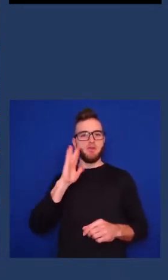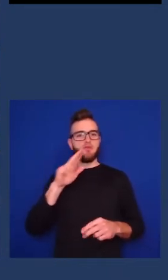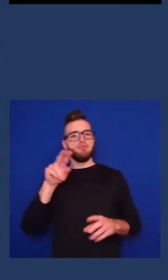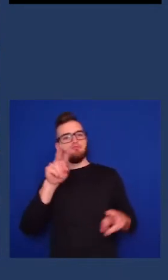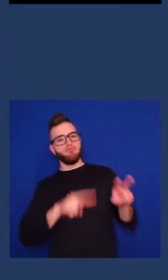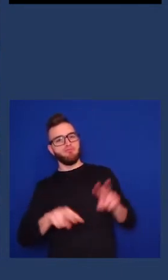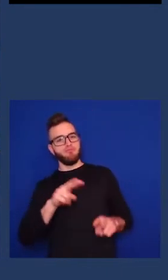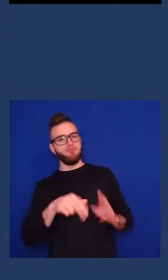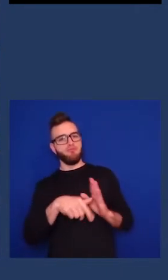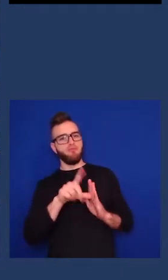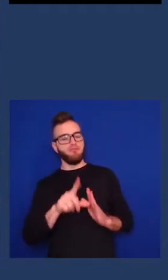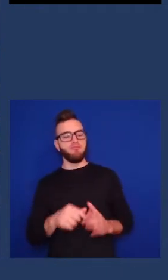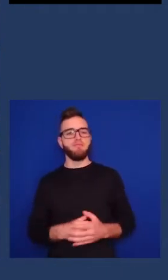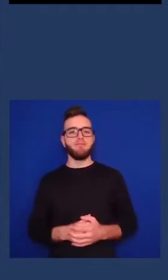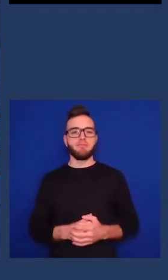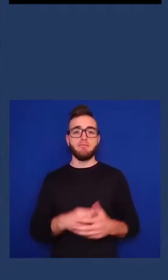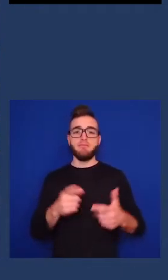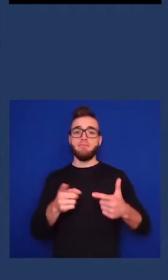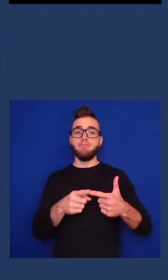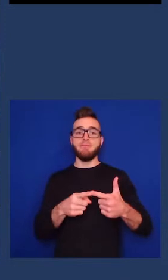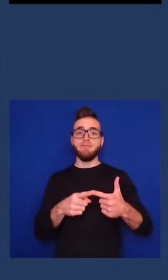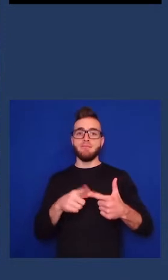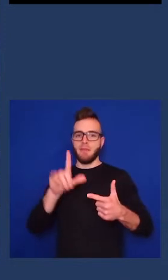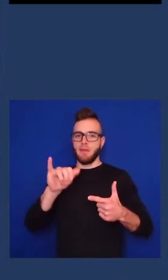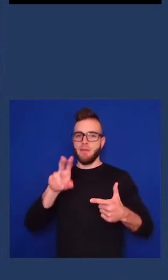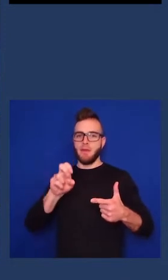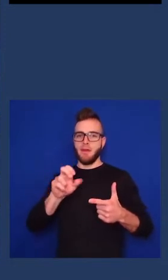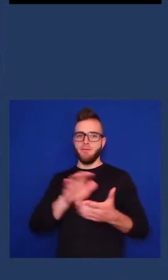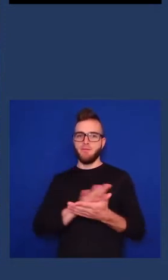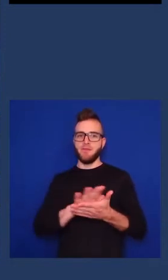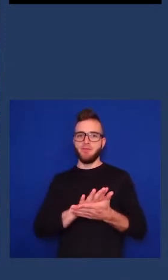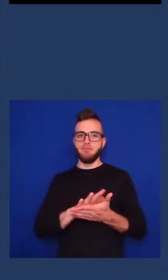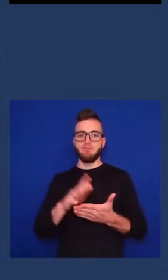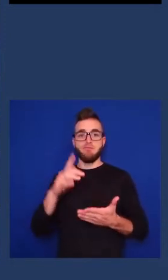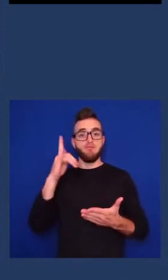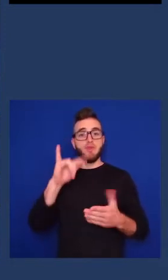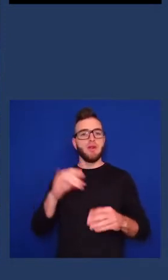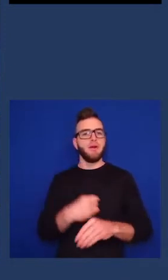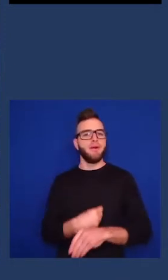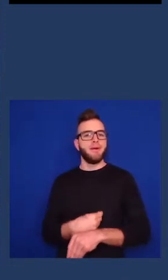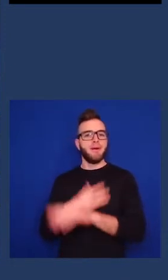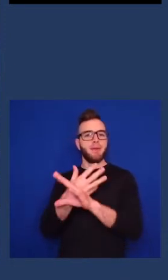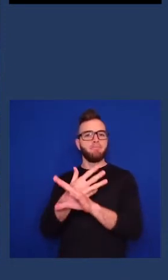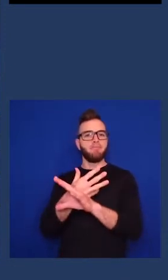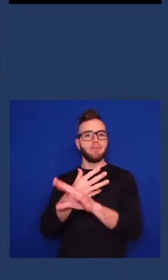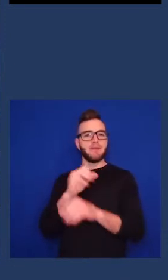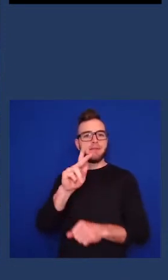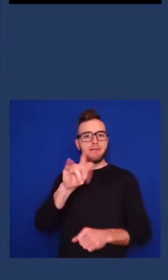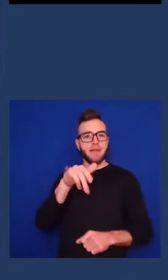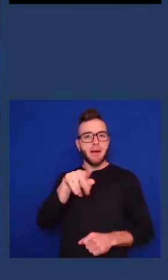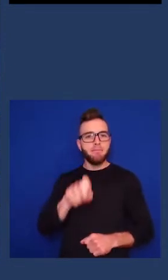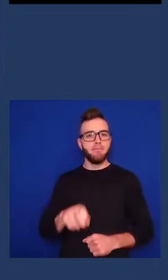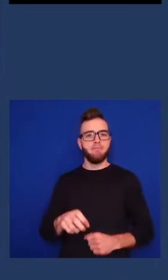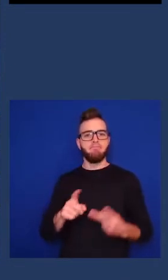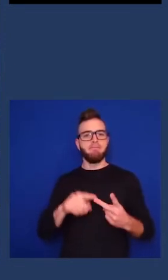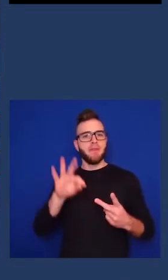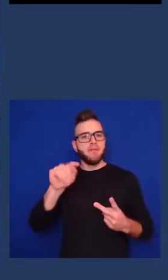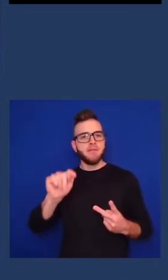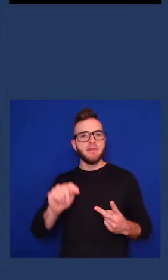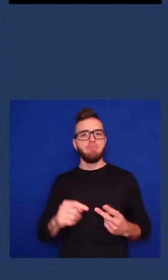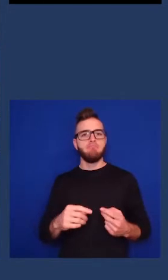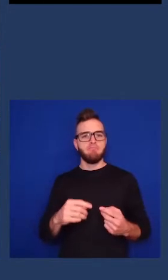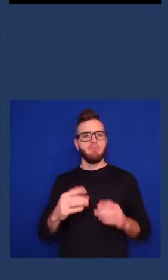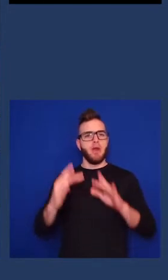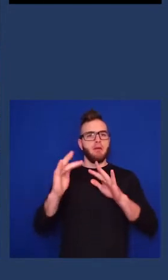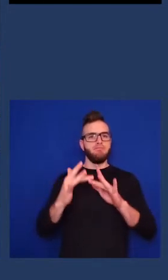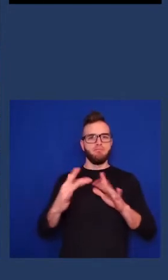This is going to be similar to a Skype or a FaceTime, in which you are using virtual technology to be speaking